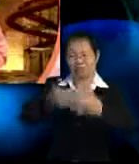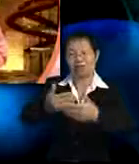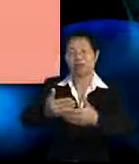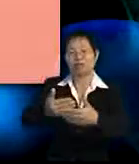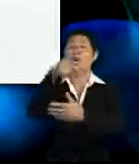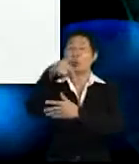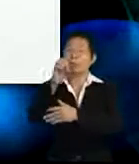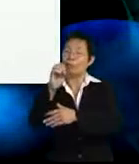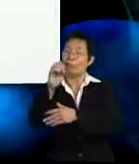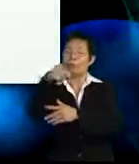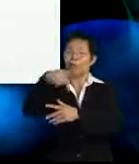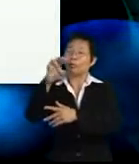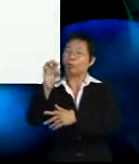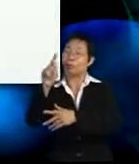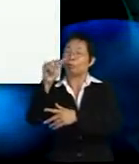protein.